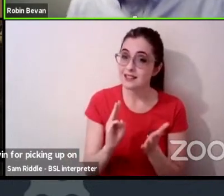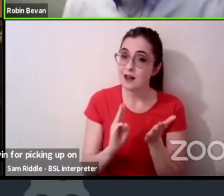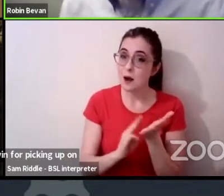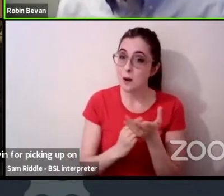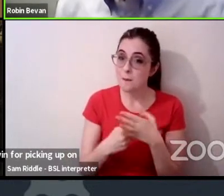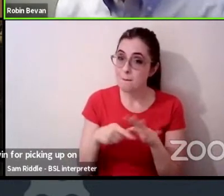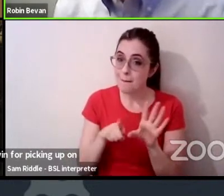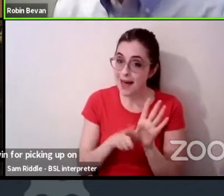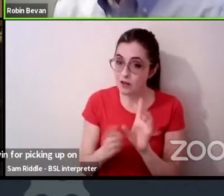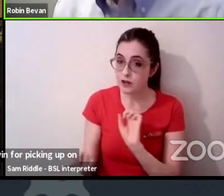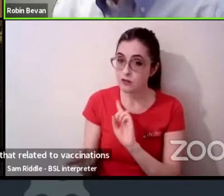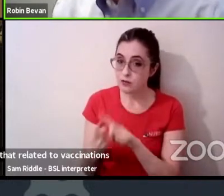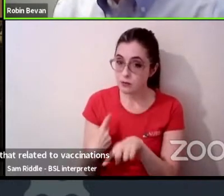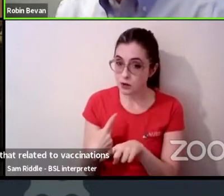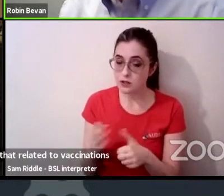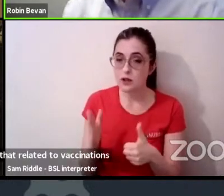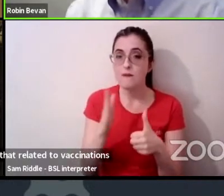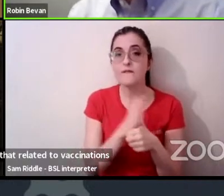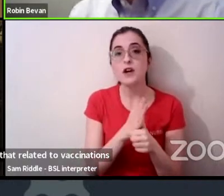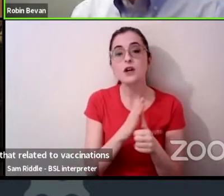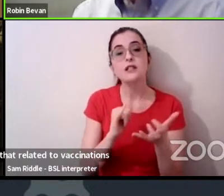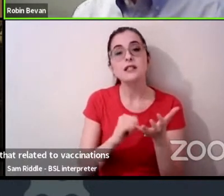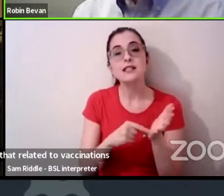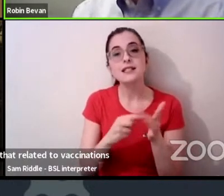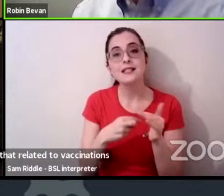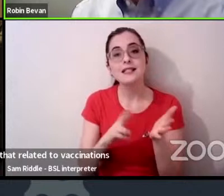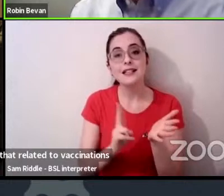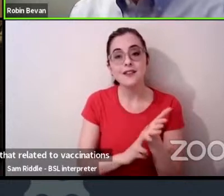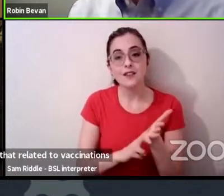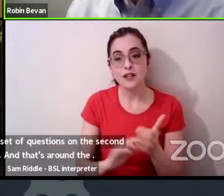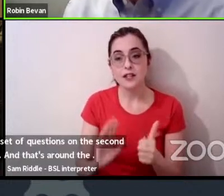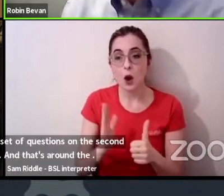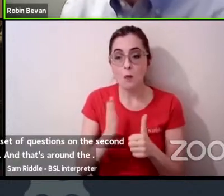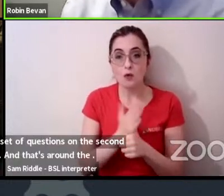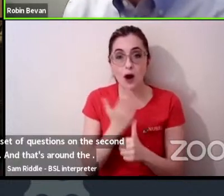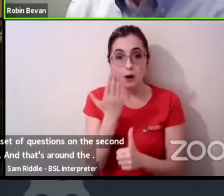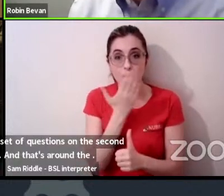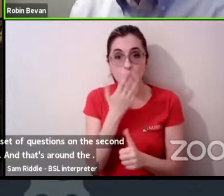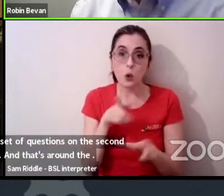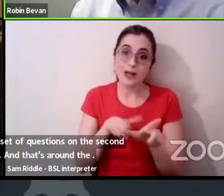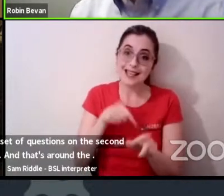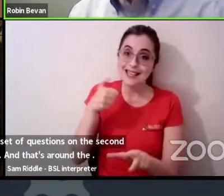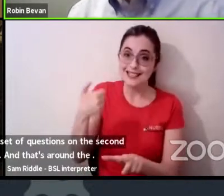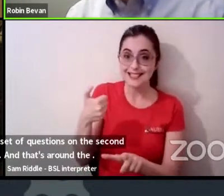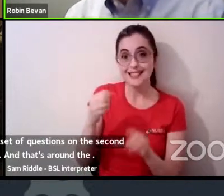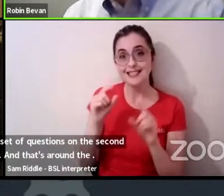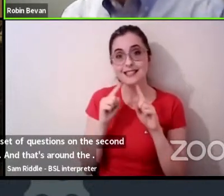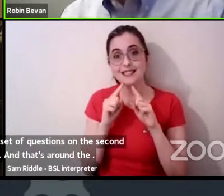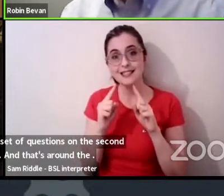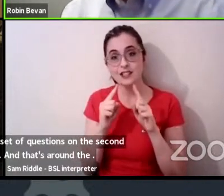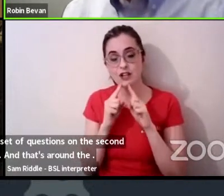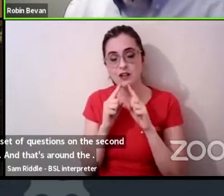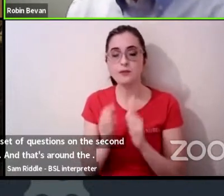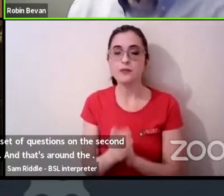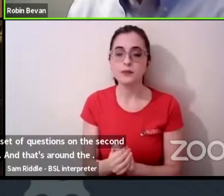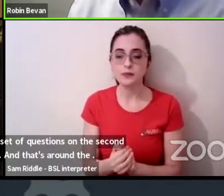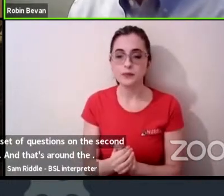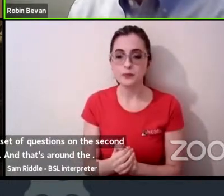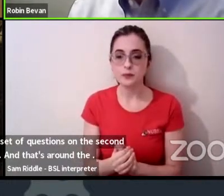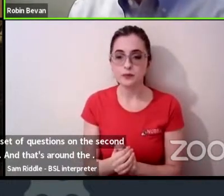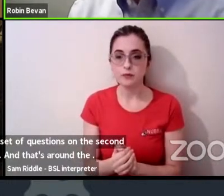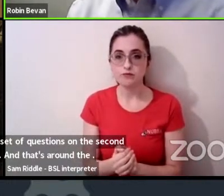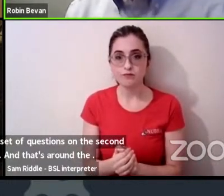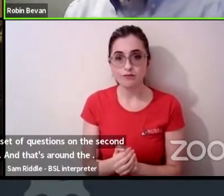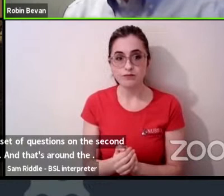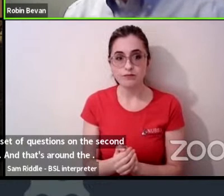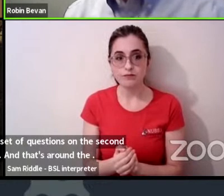questions. First from Stephen, who's a primary school year 6 teacher. Thank you very much, Stephen, for your question. Our trust